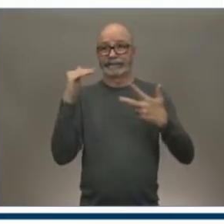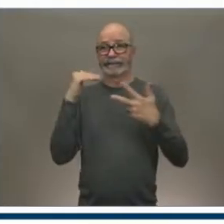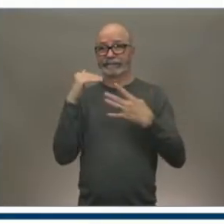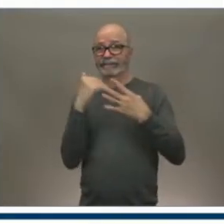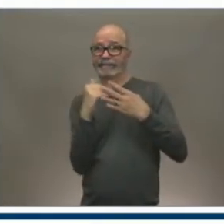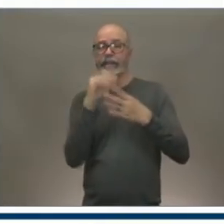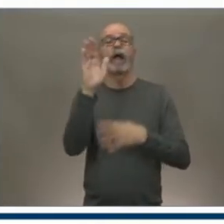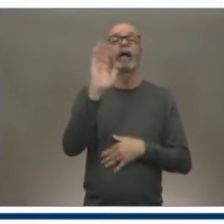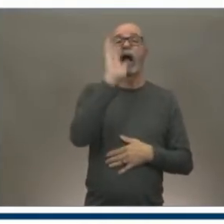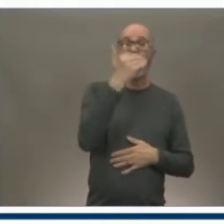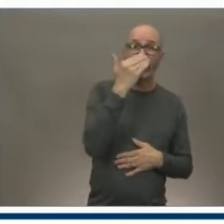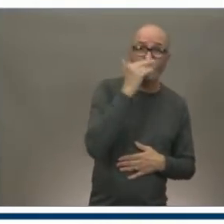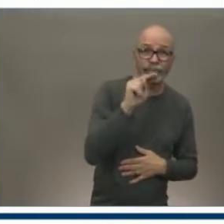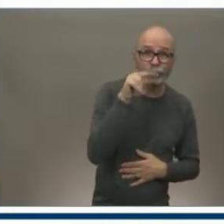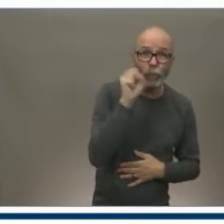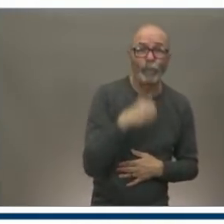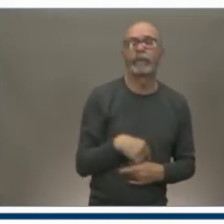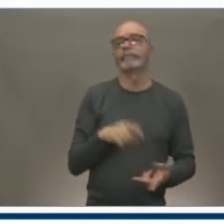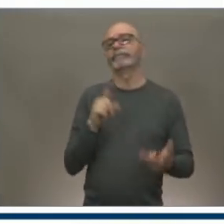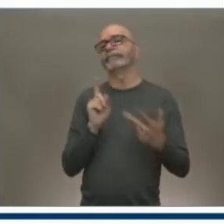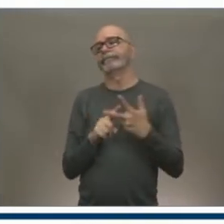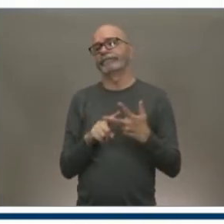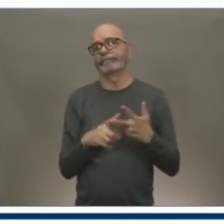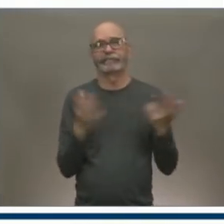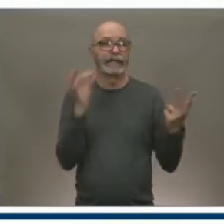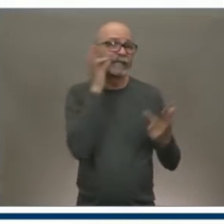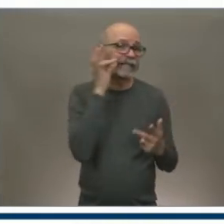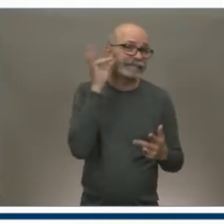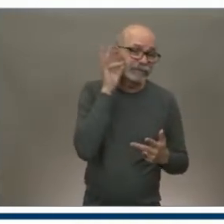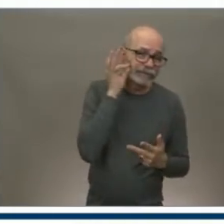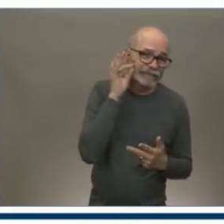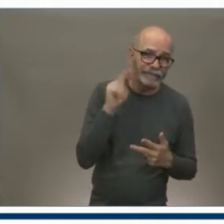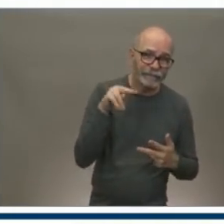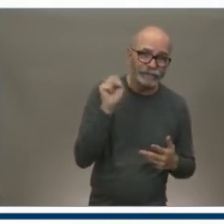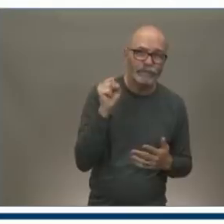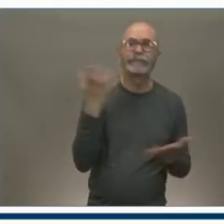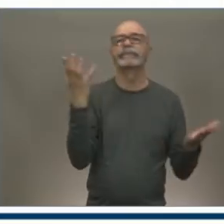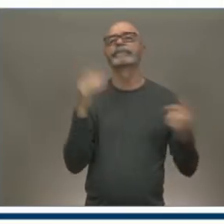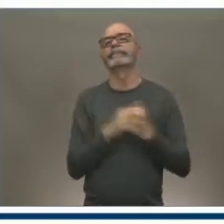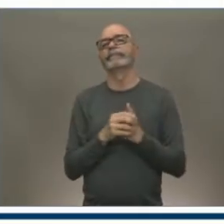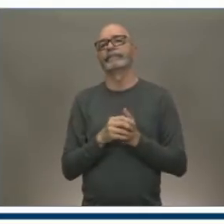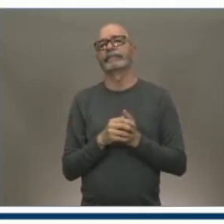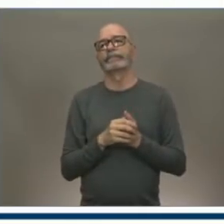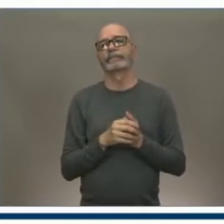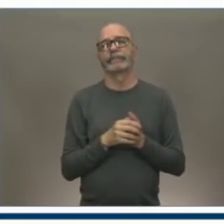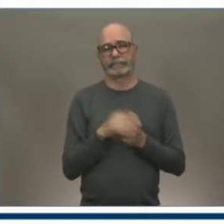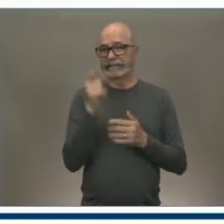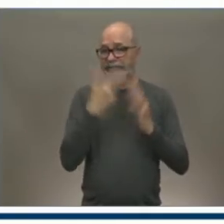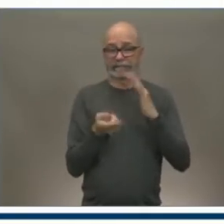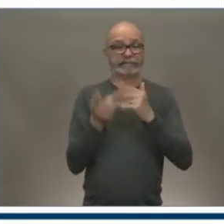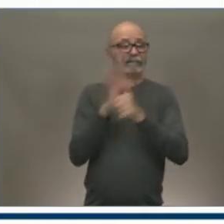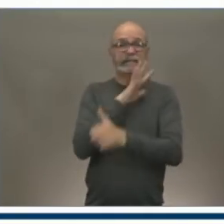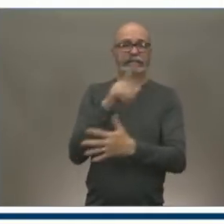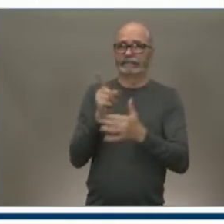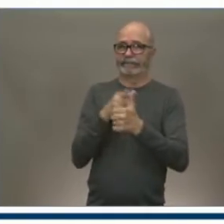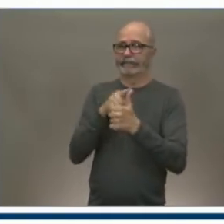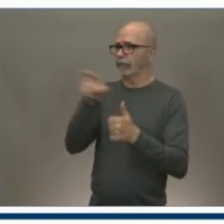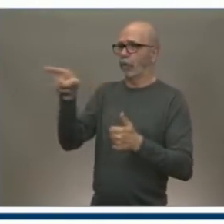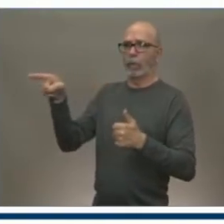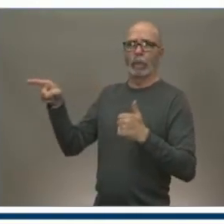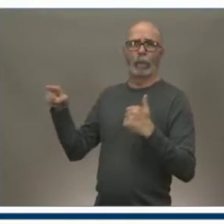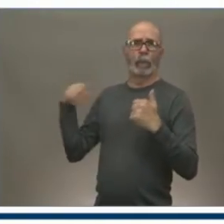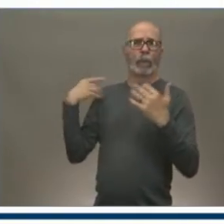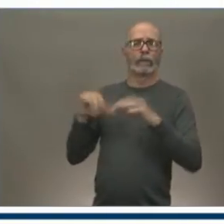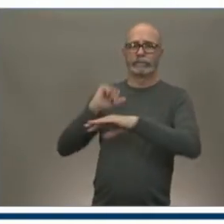Scotian communities, our First Nations communities, continue to make them a priority based on our experience with our prototype